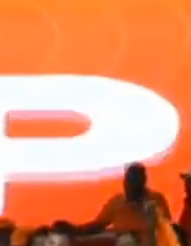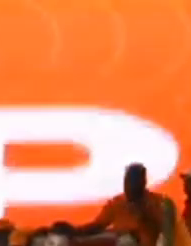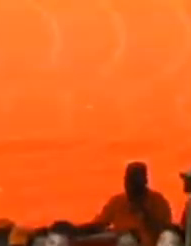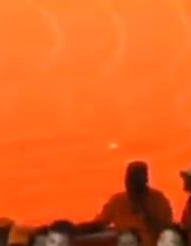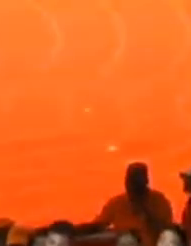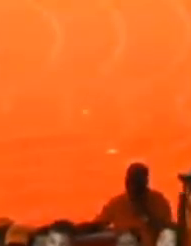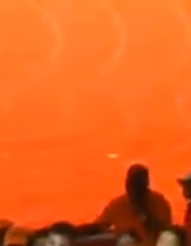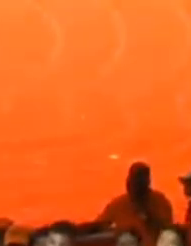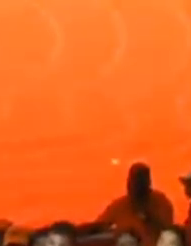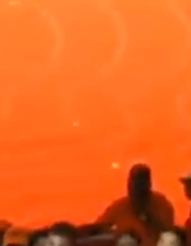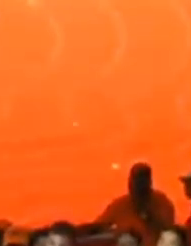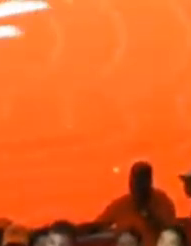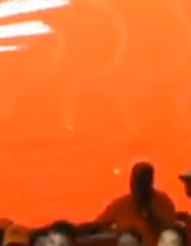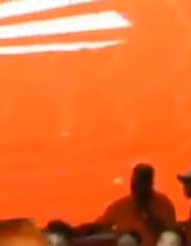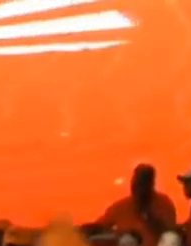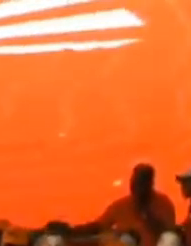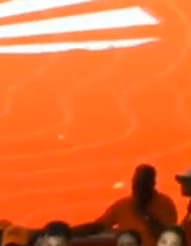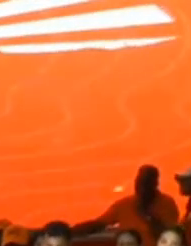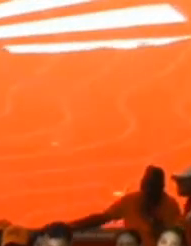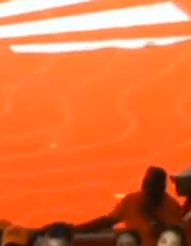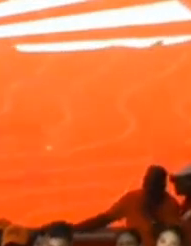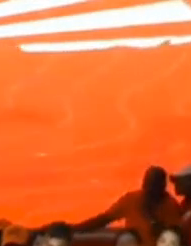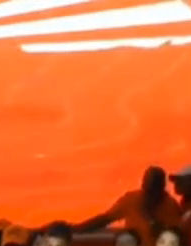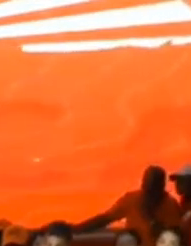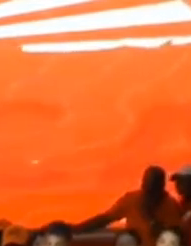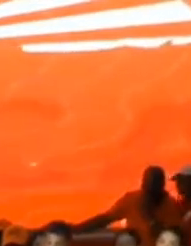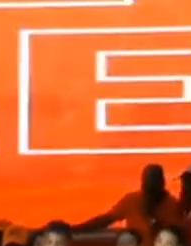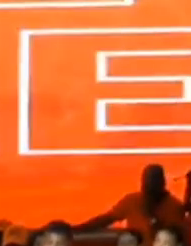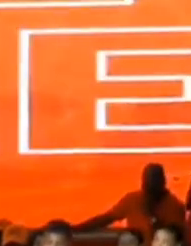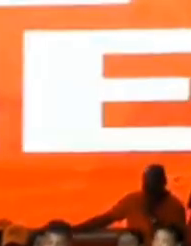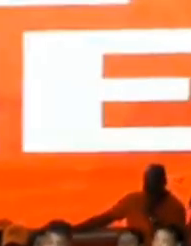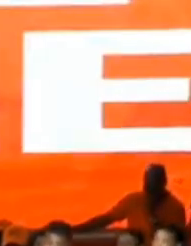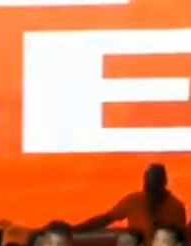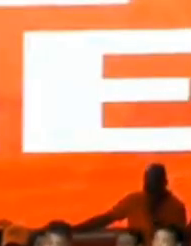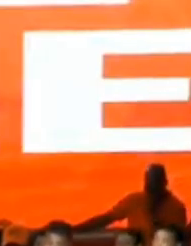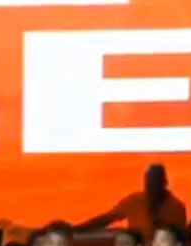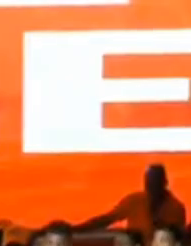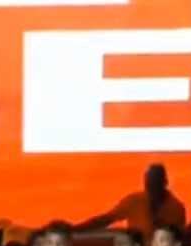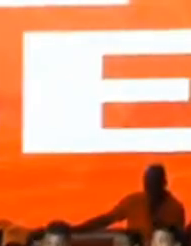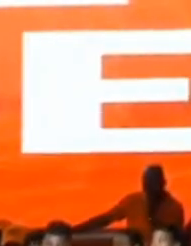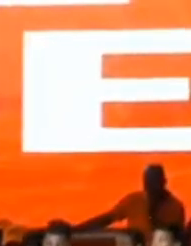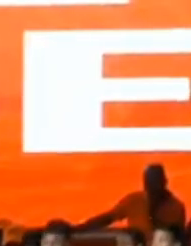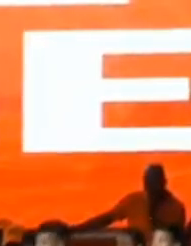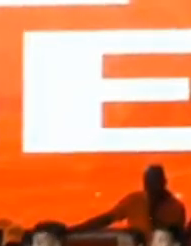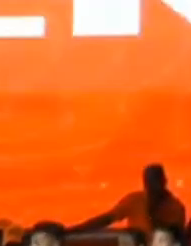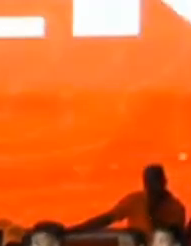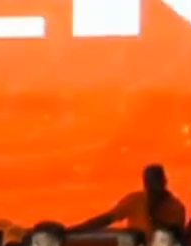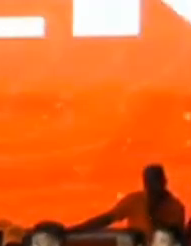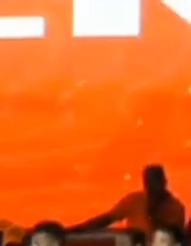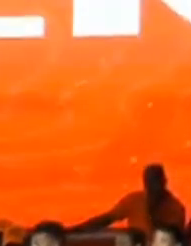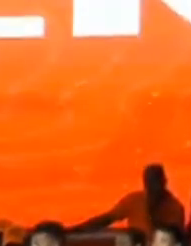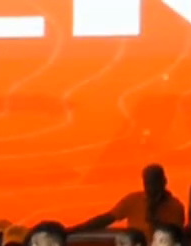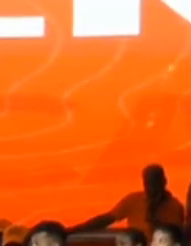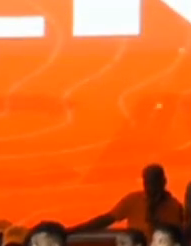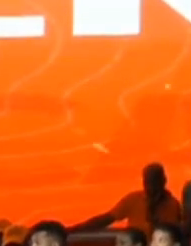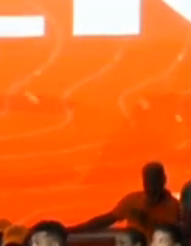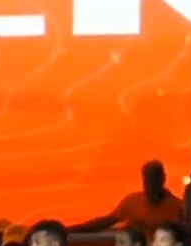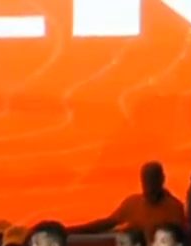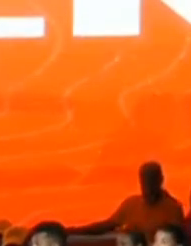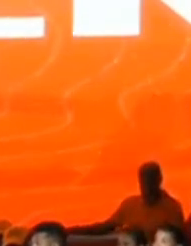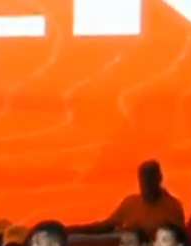The JLP said they will give children $180 a day. How